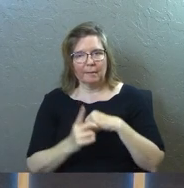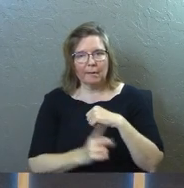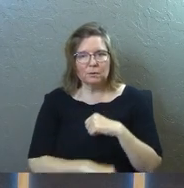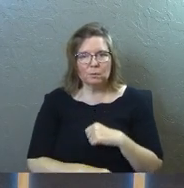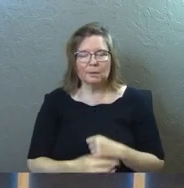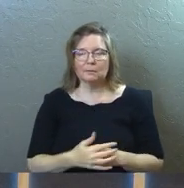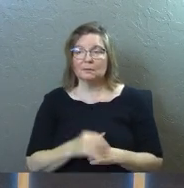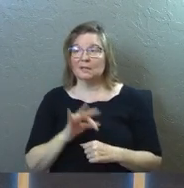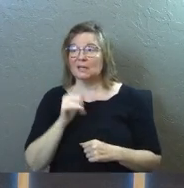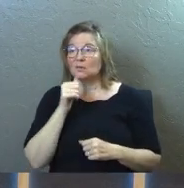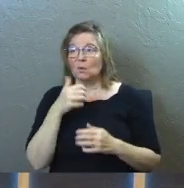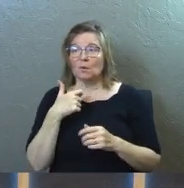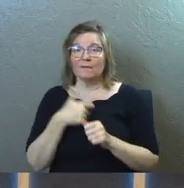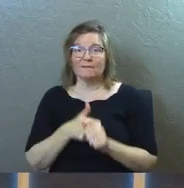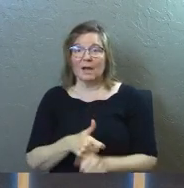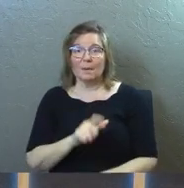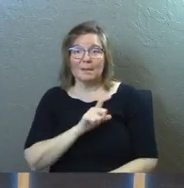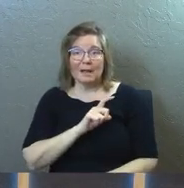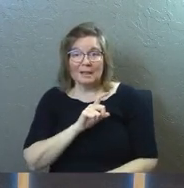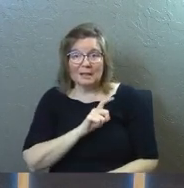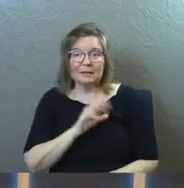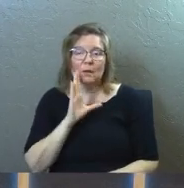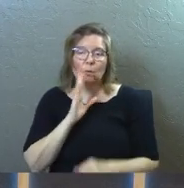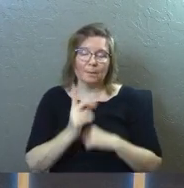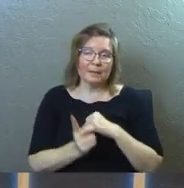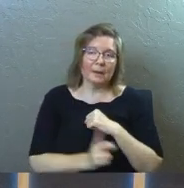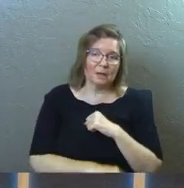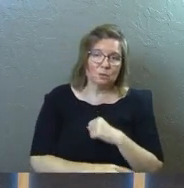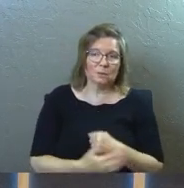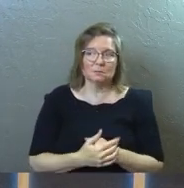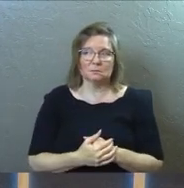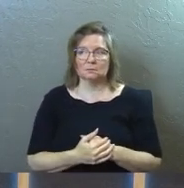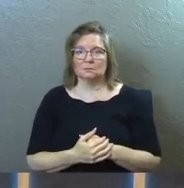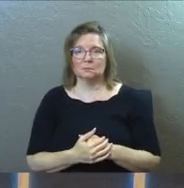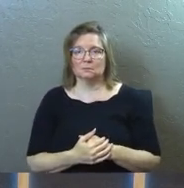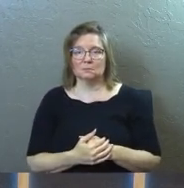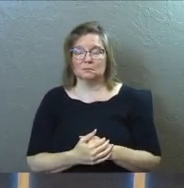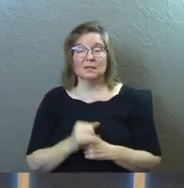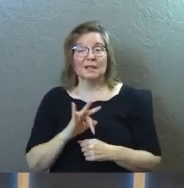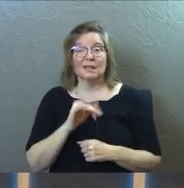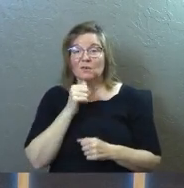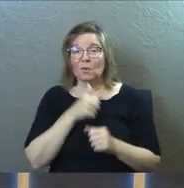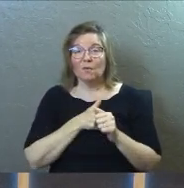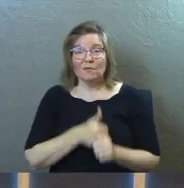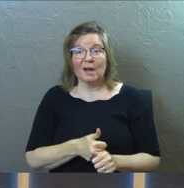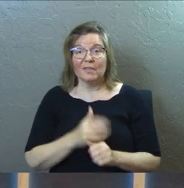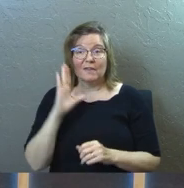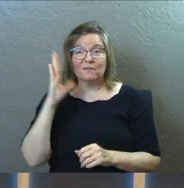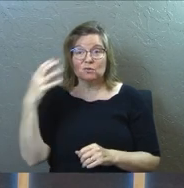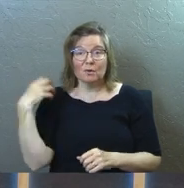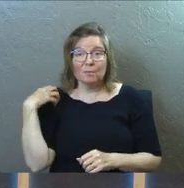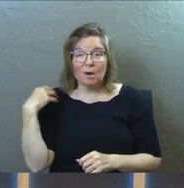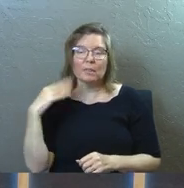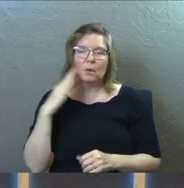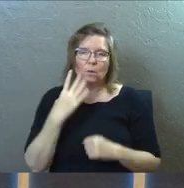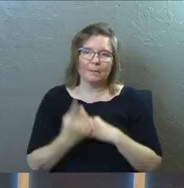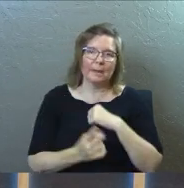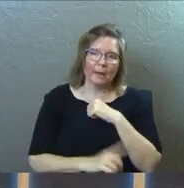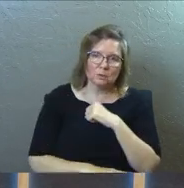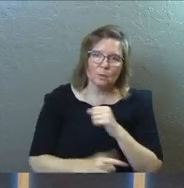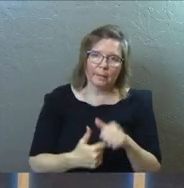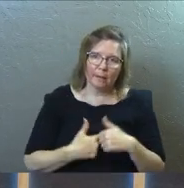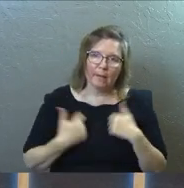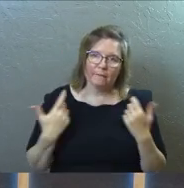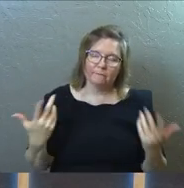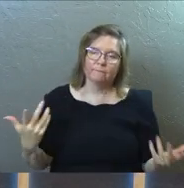consequences. If they don't follow police officers, there will be consequences in their life. If they don't follow their future boss, there will be